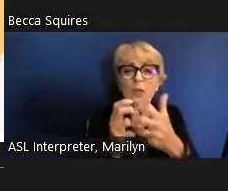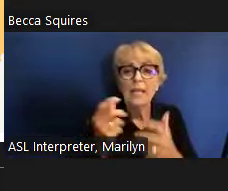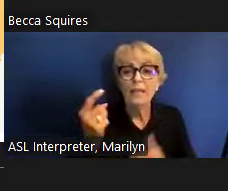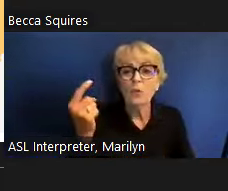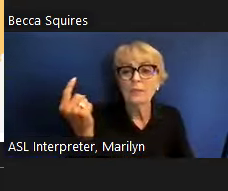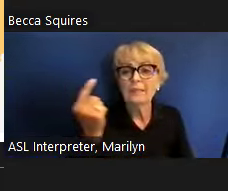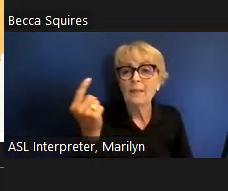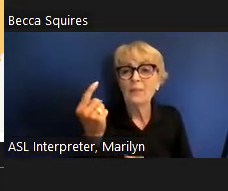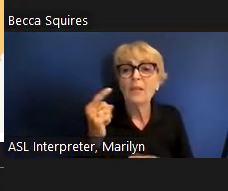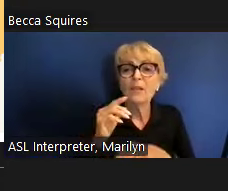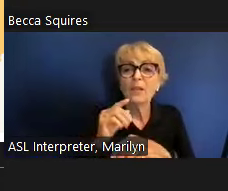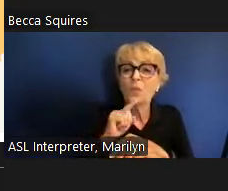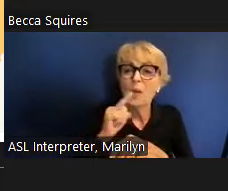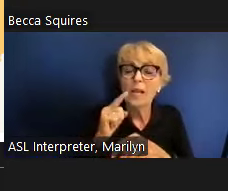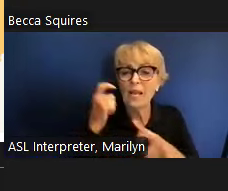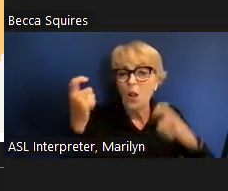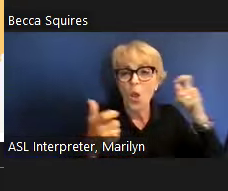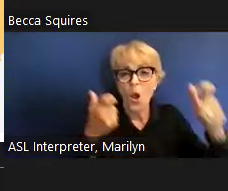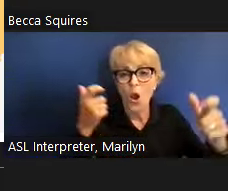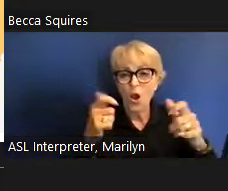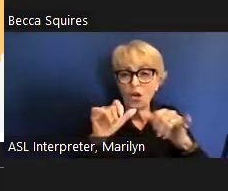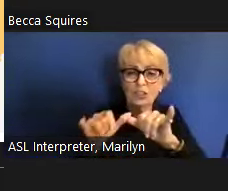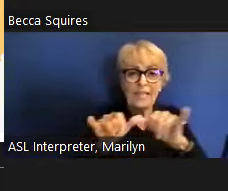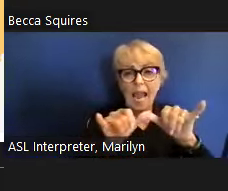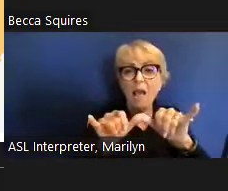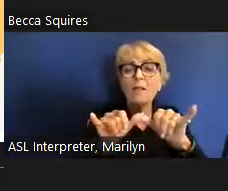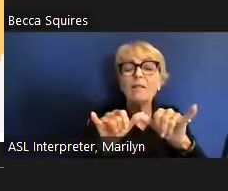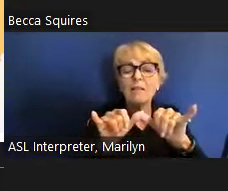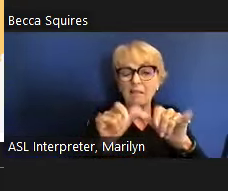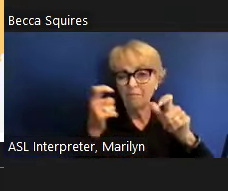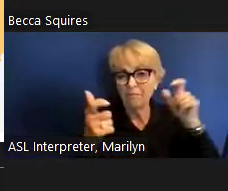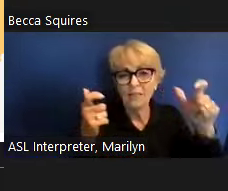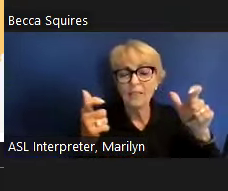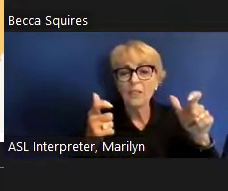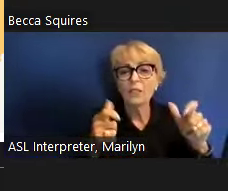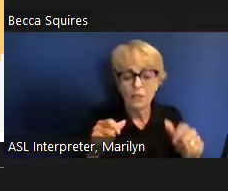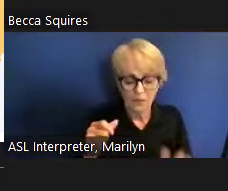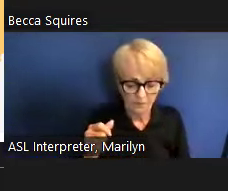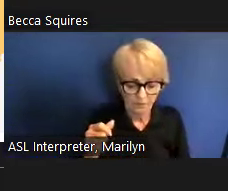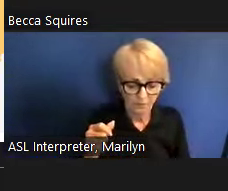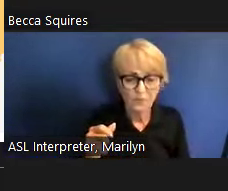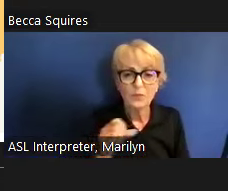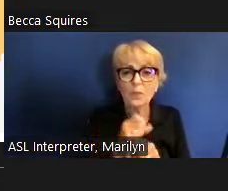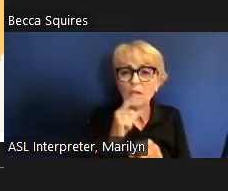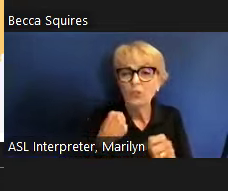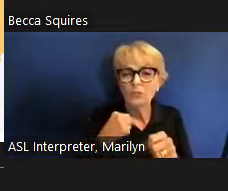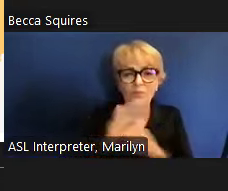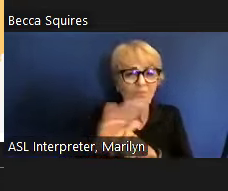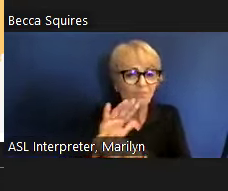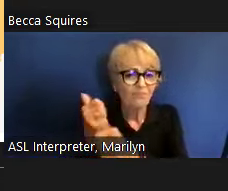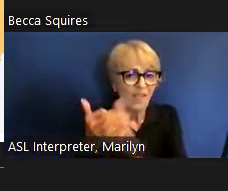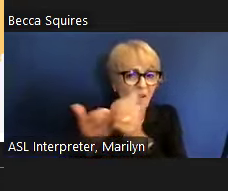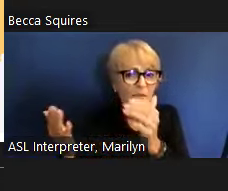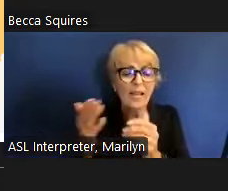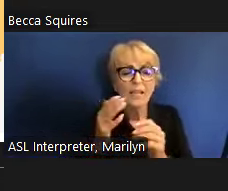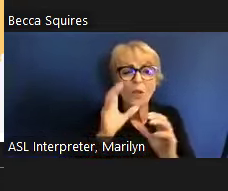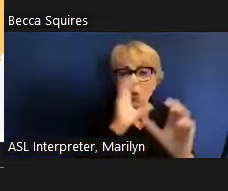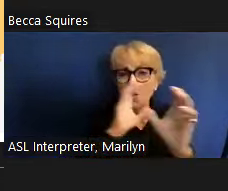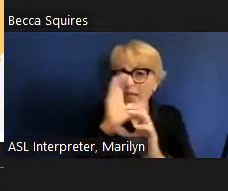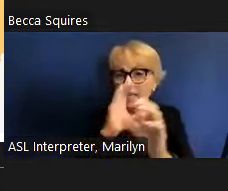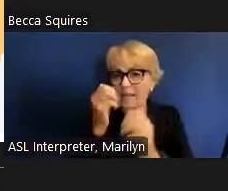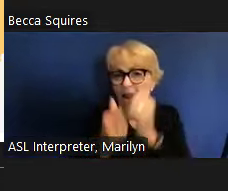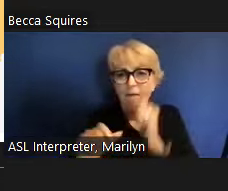on a really large scale so that we would not leave any stone unturned, that we'd be looking everywhere we could possibly look